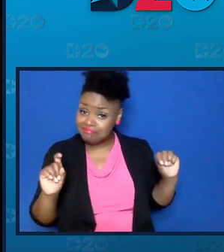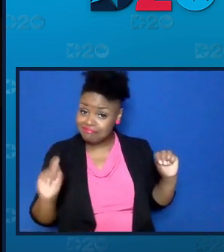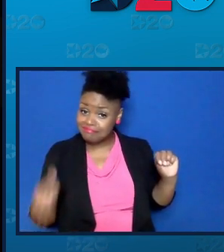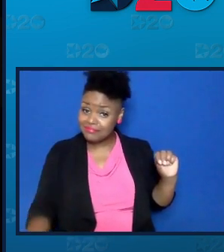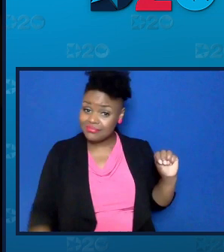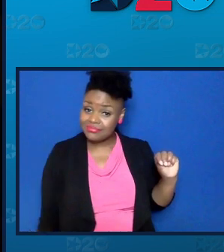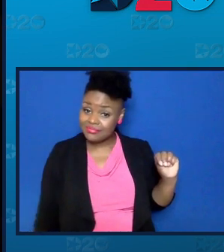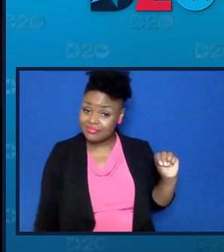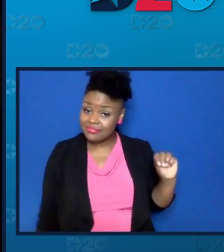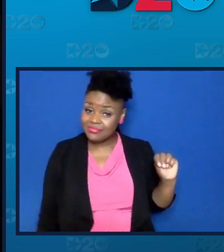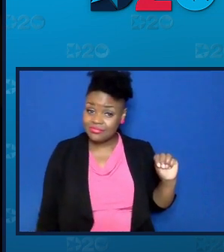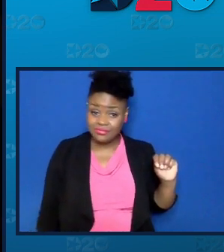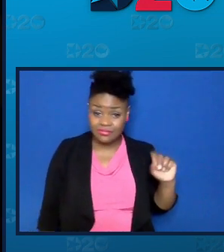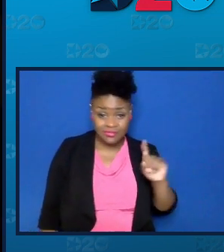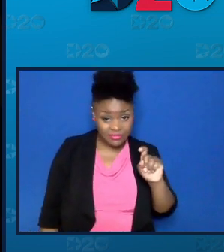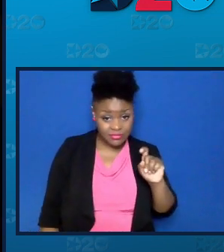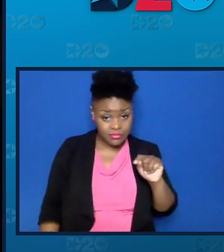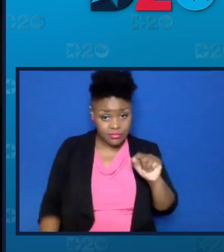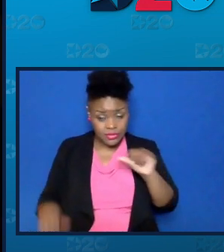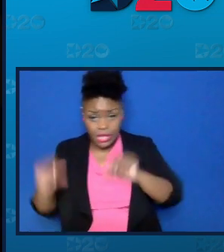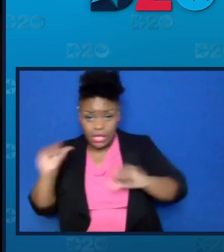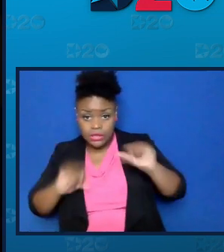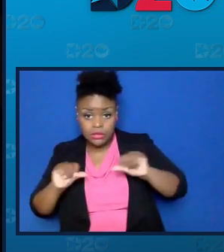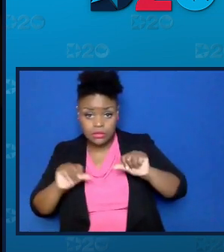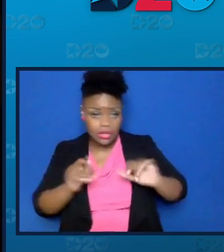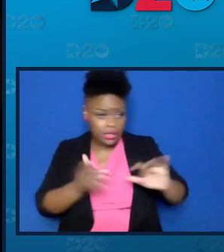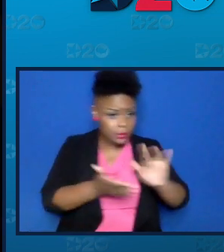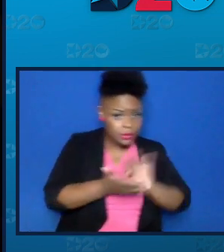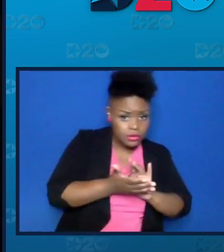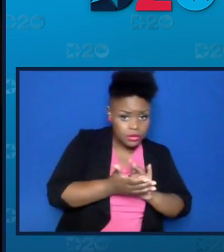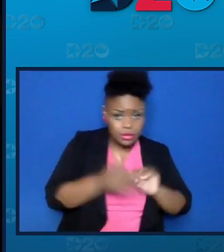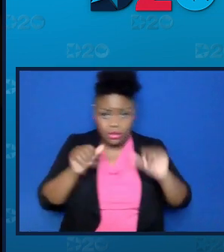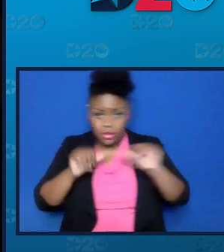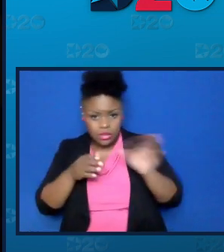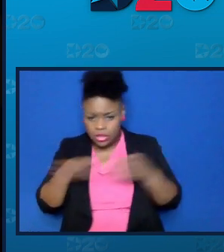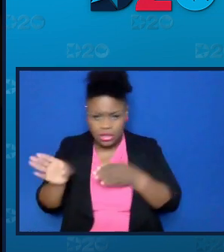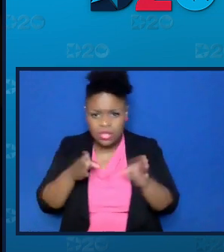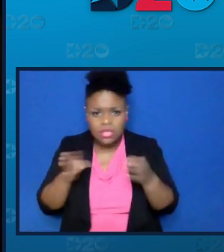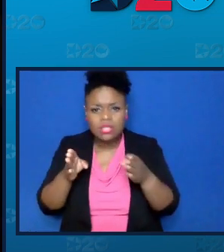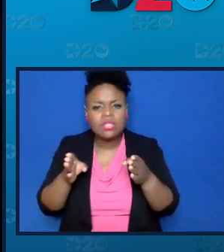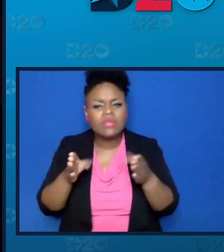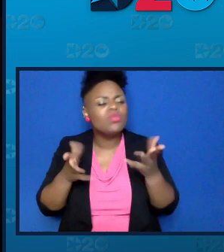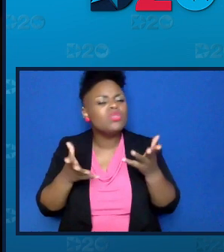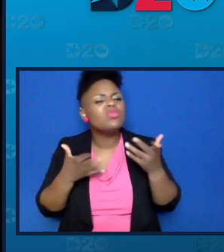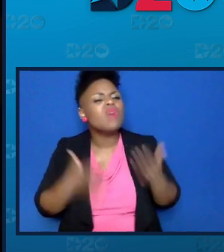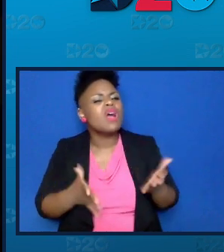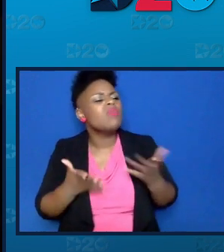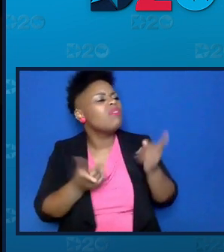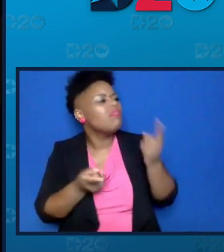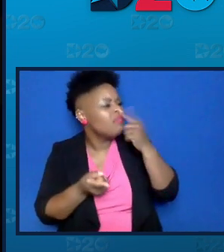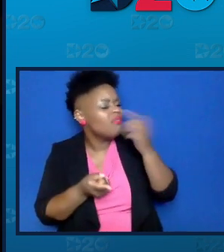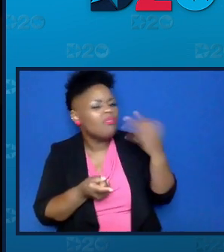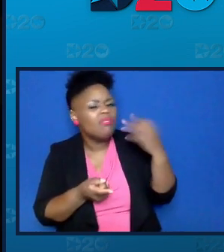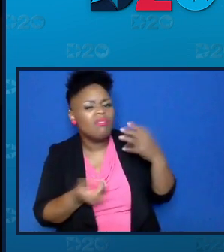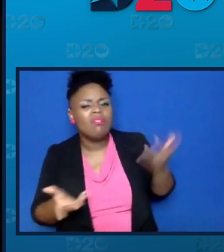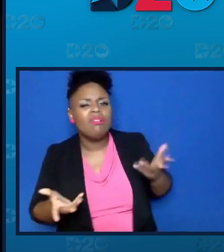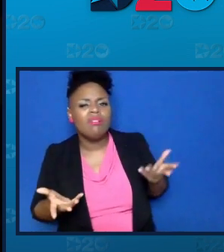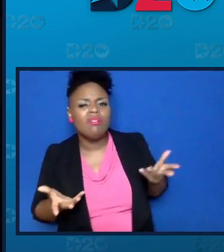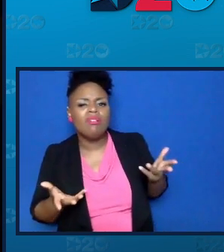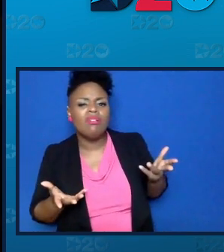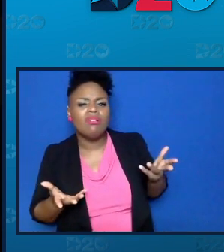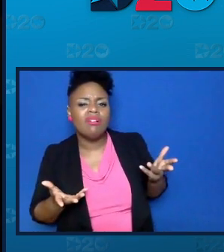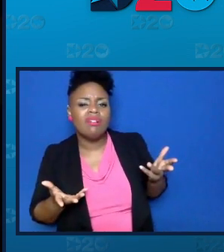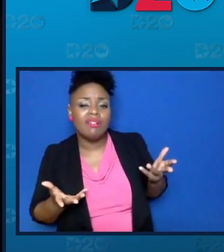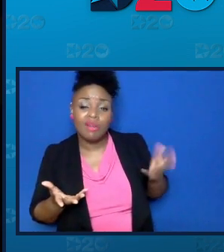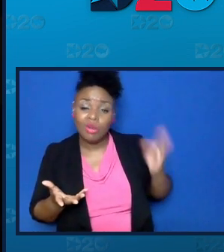medicine by turning to scientists and doctors? Will we see to it that no one who works full-time can